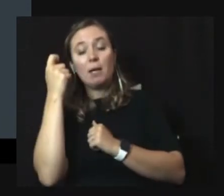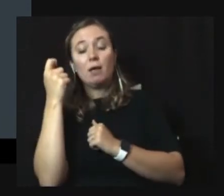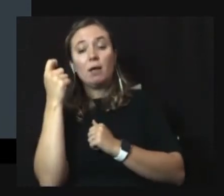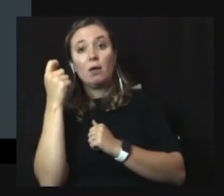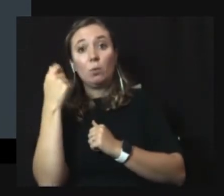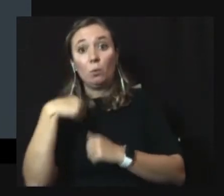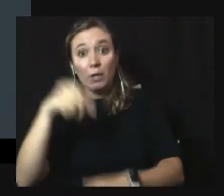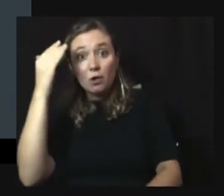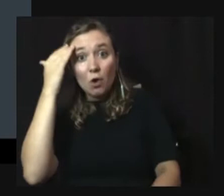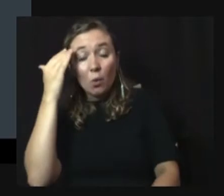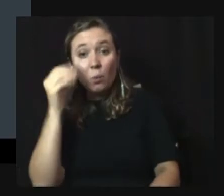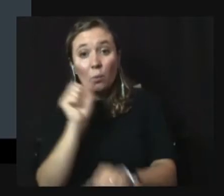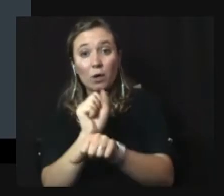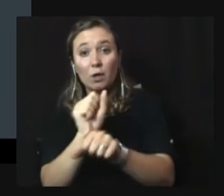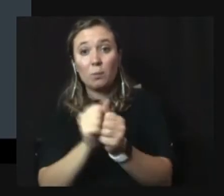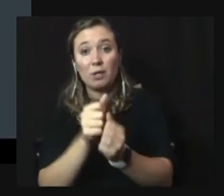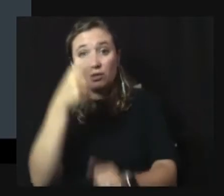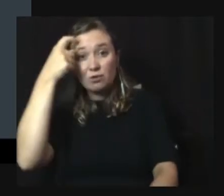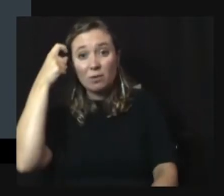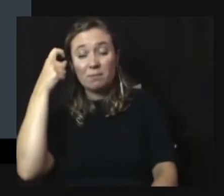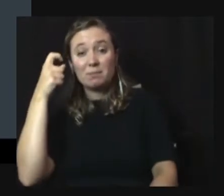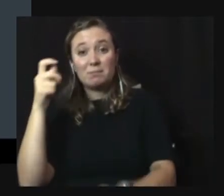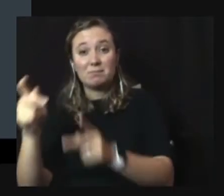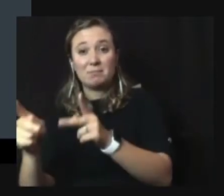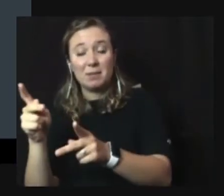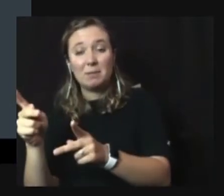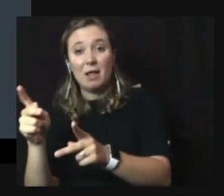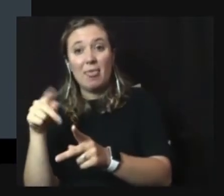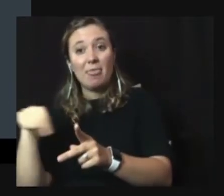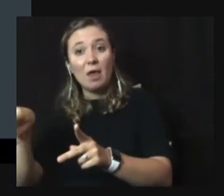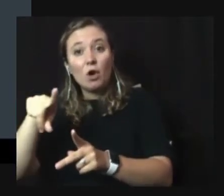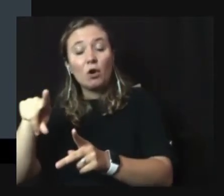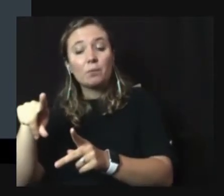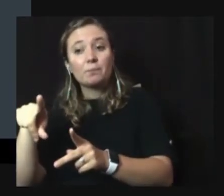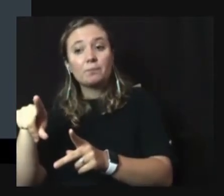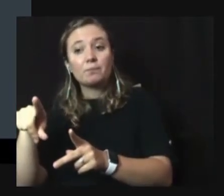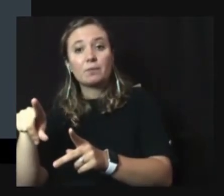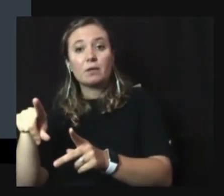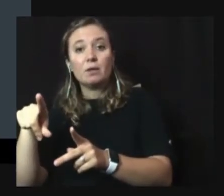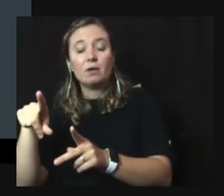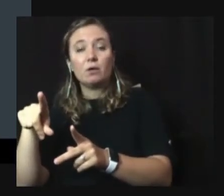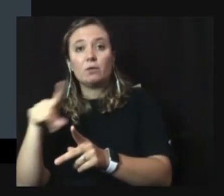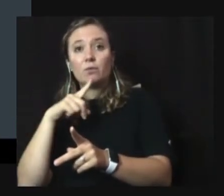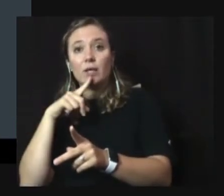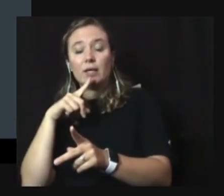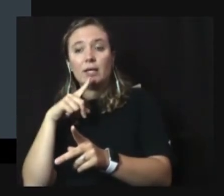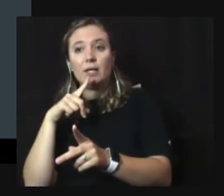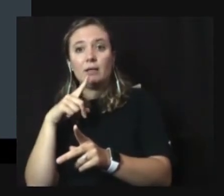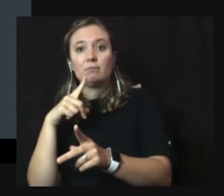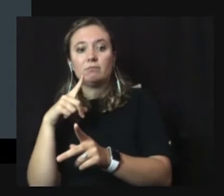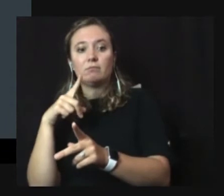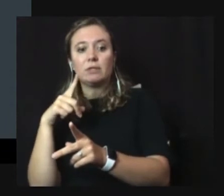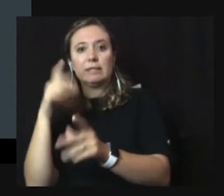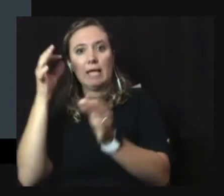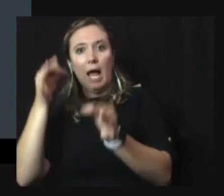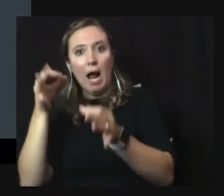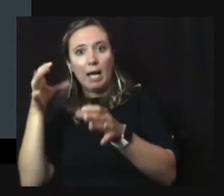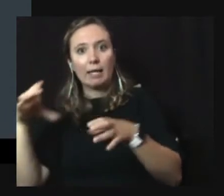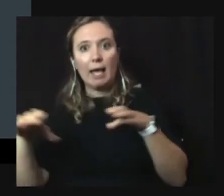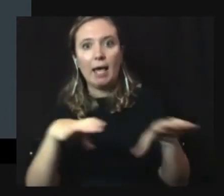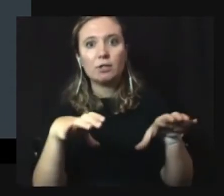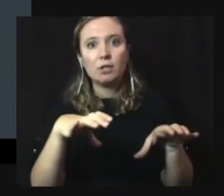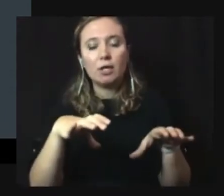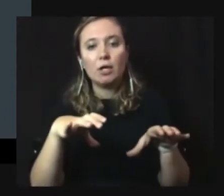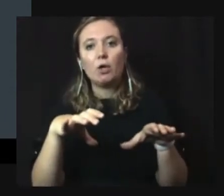they are largely basing their reactions on in patterns